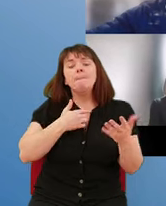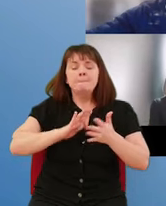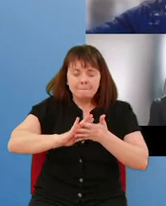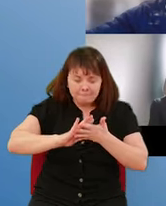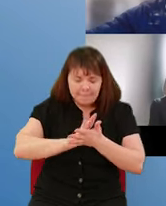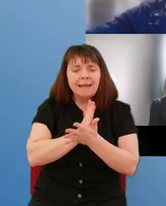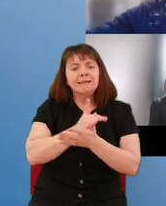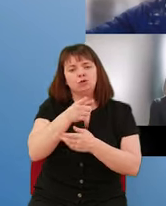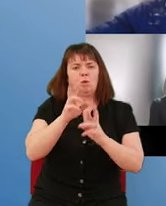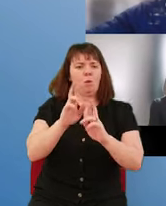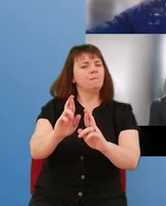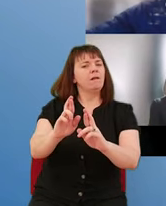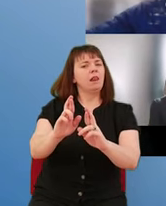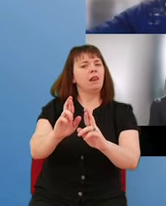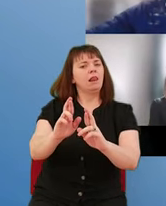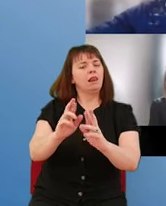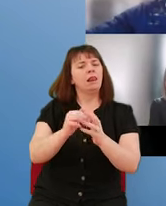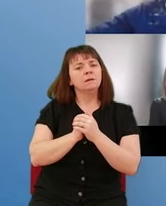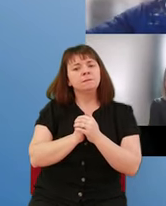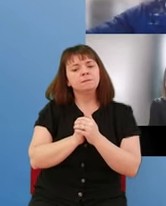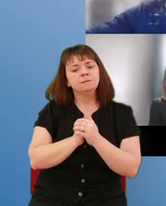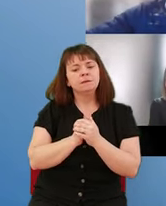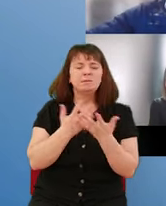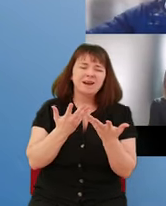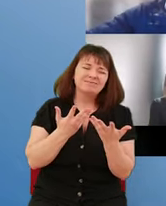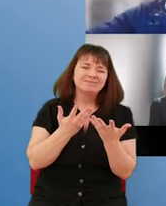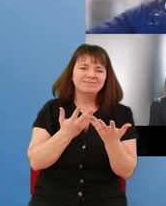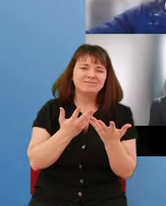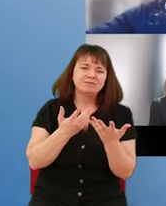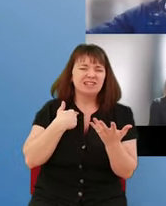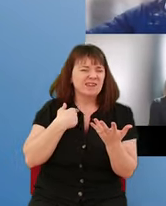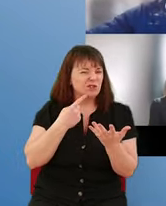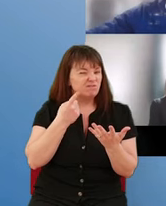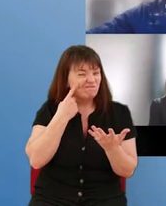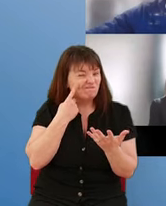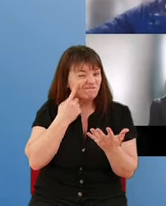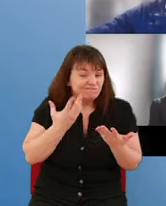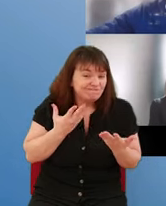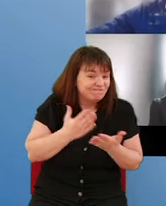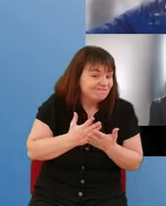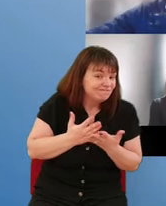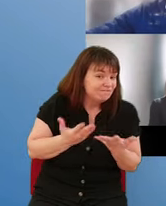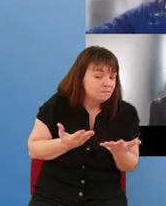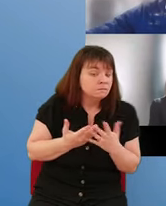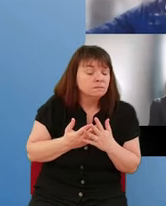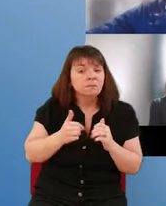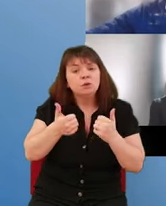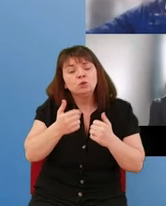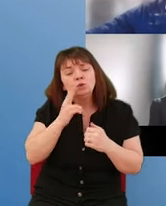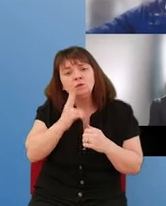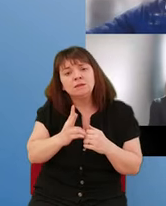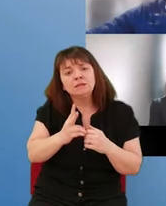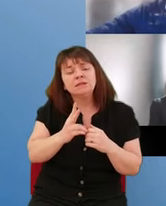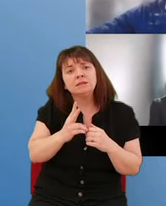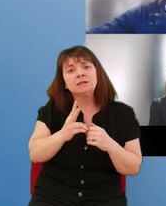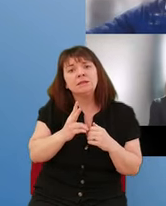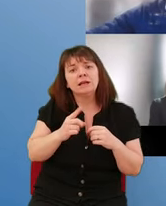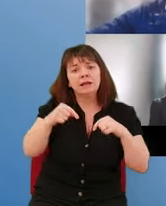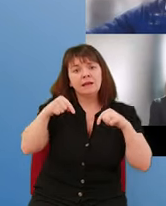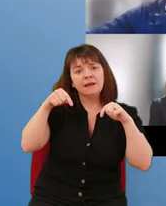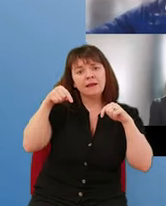to see these checks, you know, spread out more during the year. And I know there's that move to, you know, do